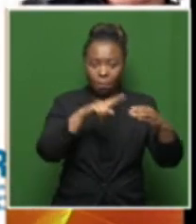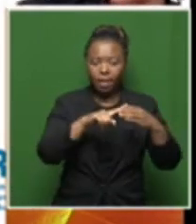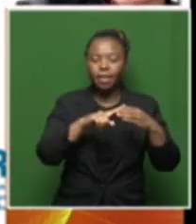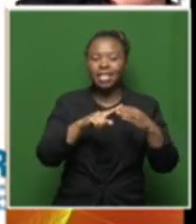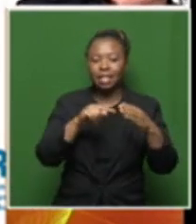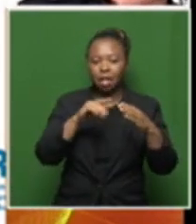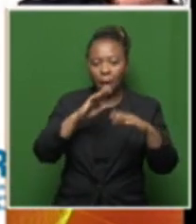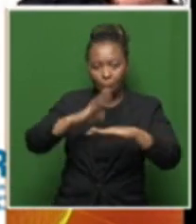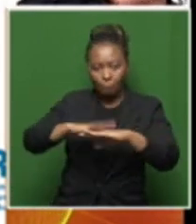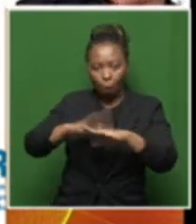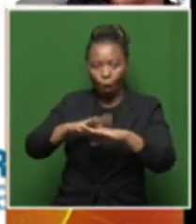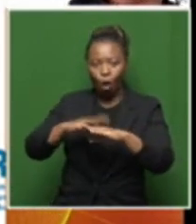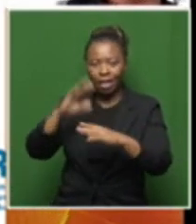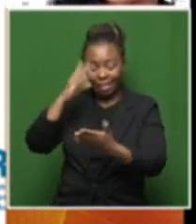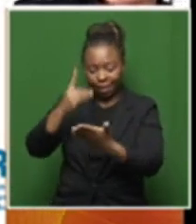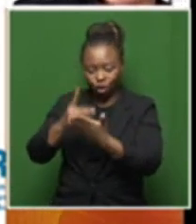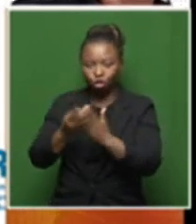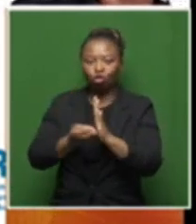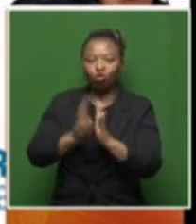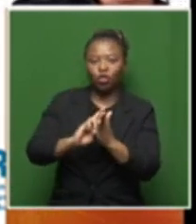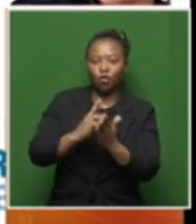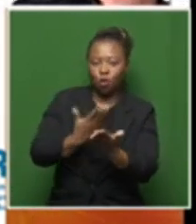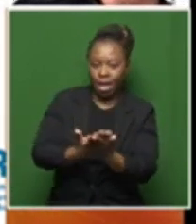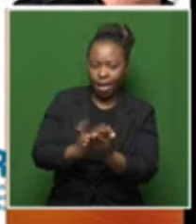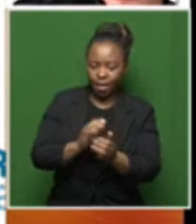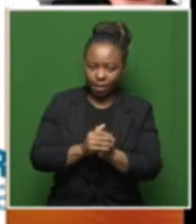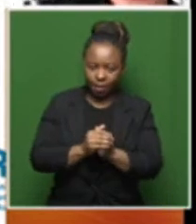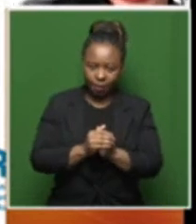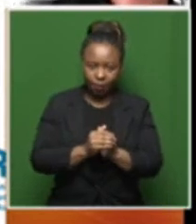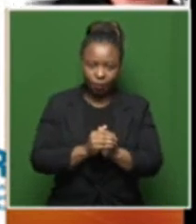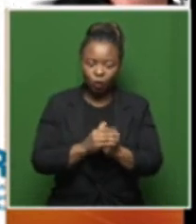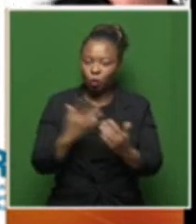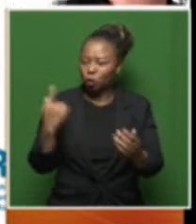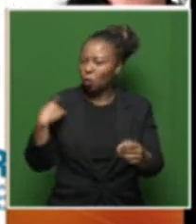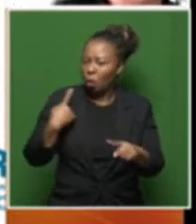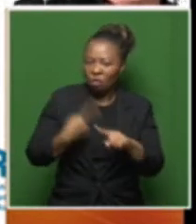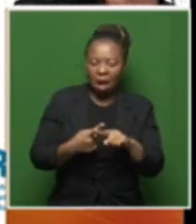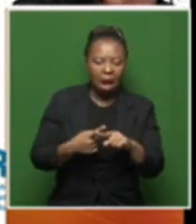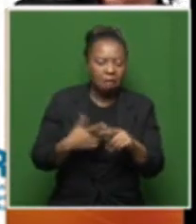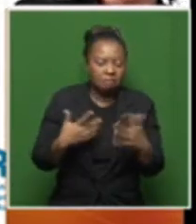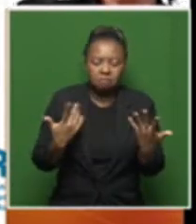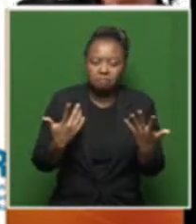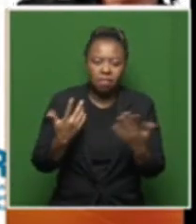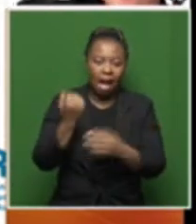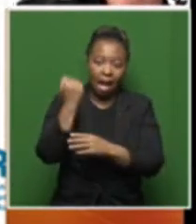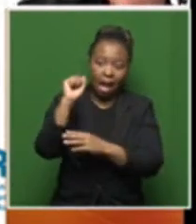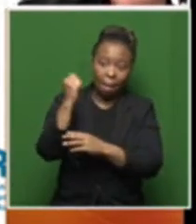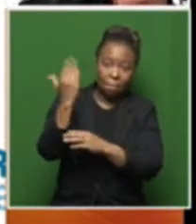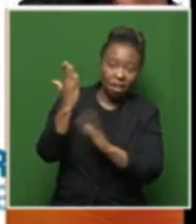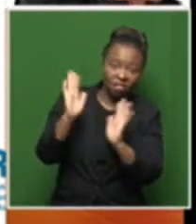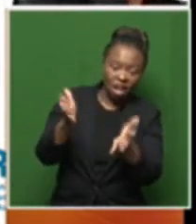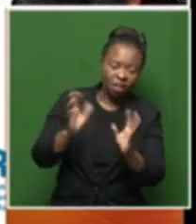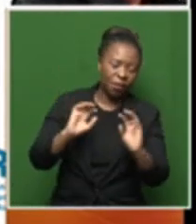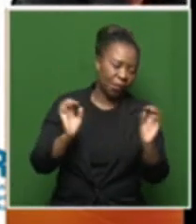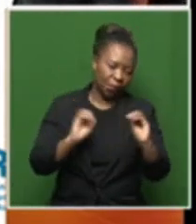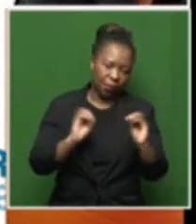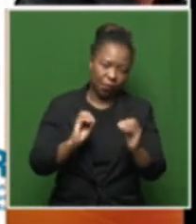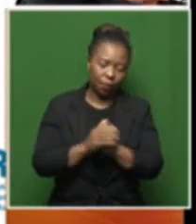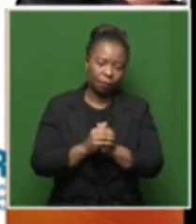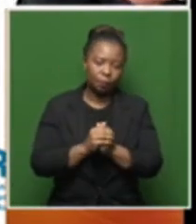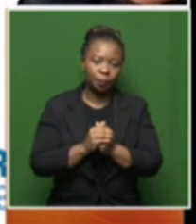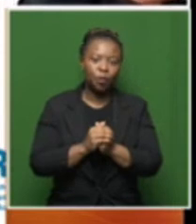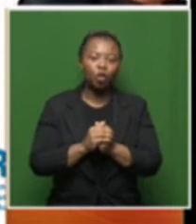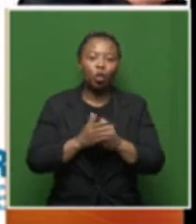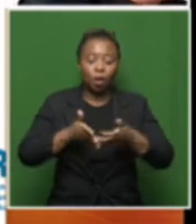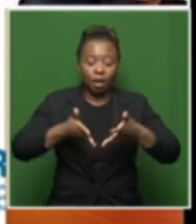review that decision. And so far, we haven't had any appeals. And then the last step, very important, is that as SAPRA,